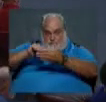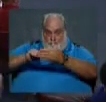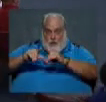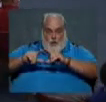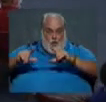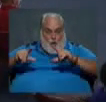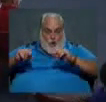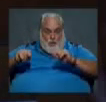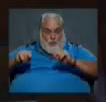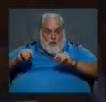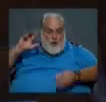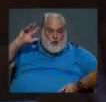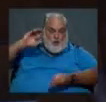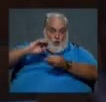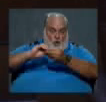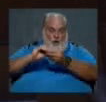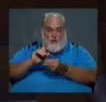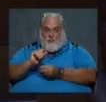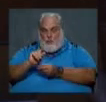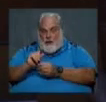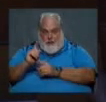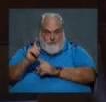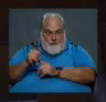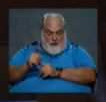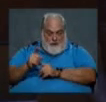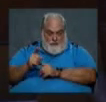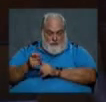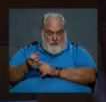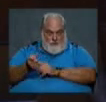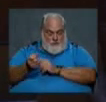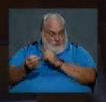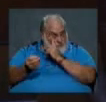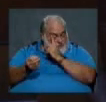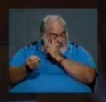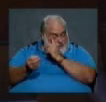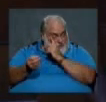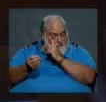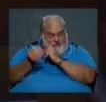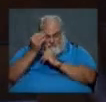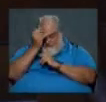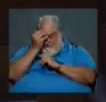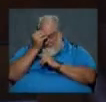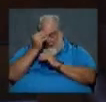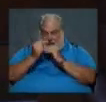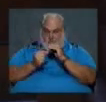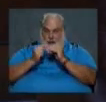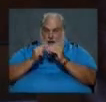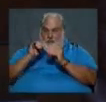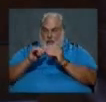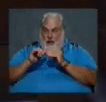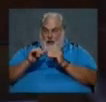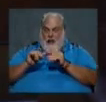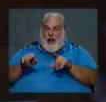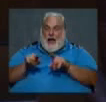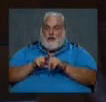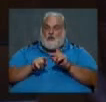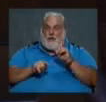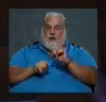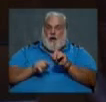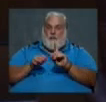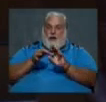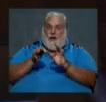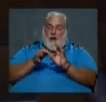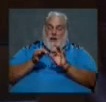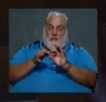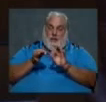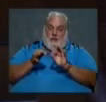mind that we have a total of 20 minutes, so be thinking about that when you make your comments.